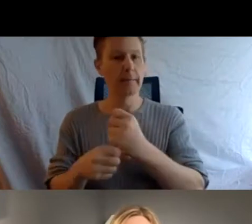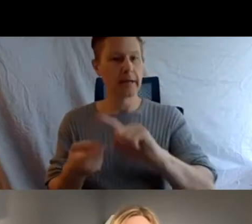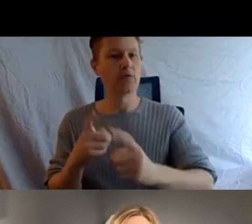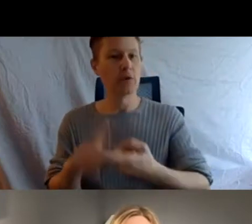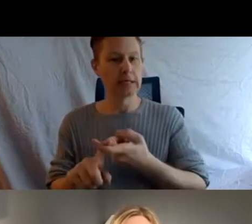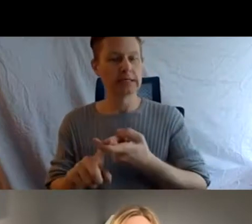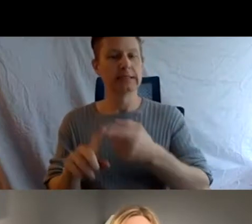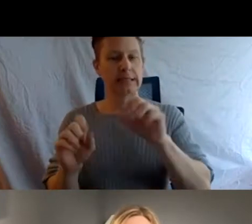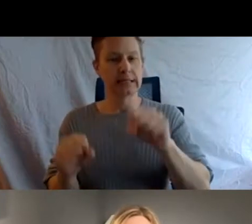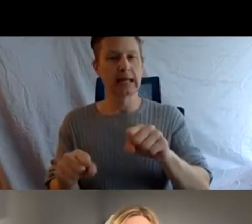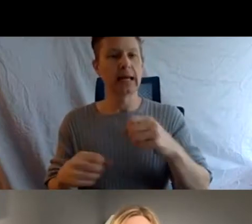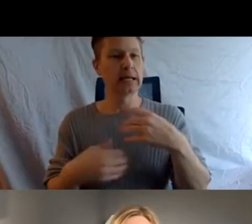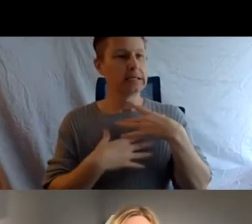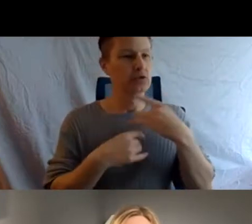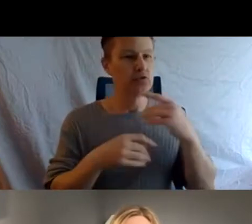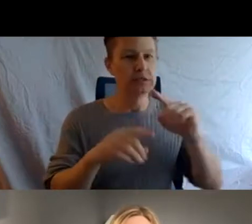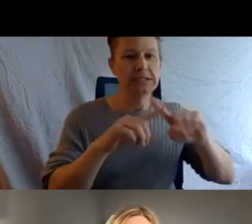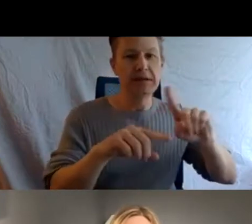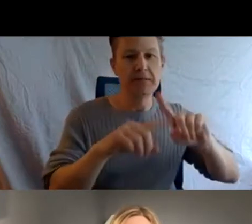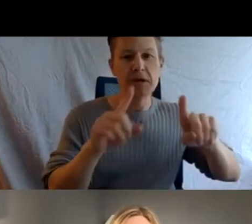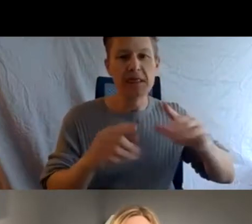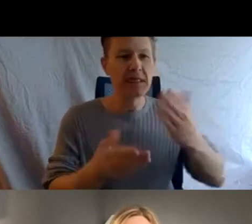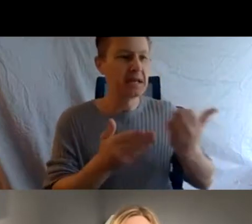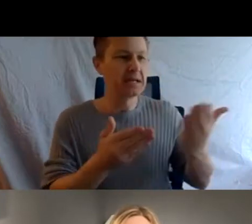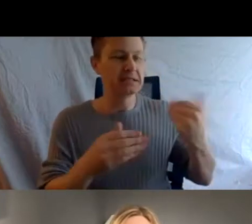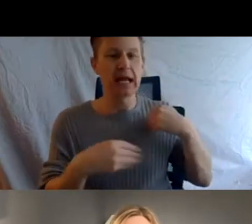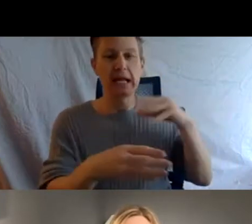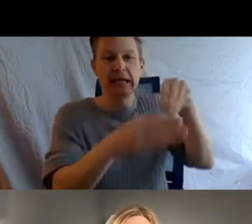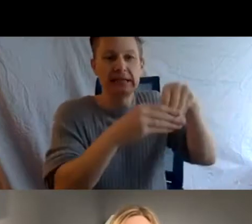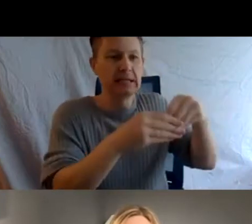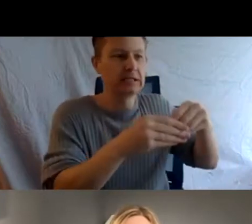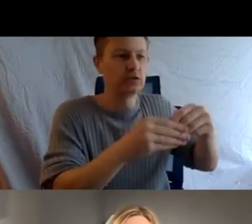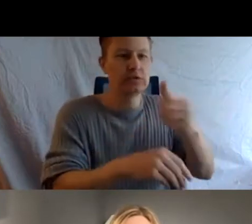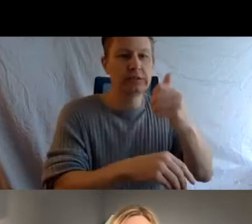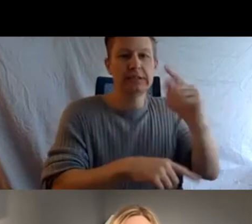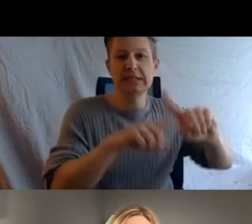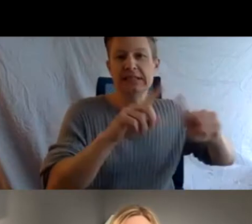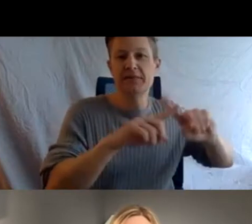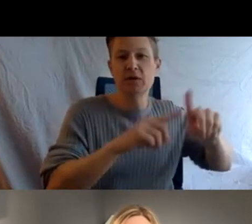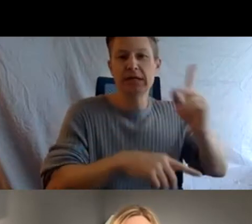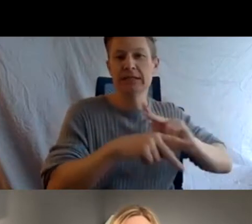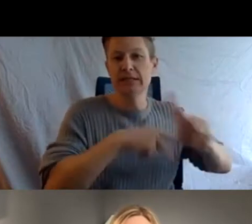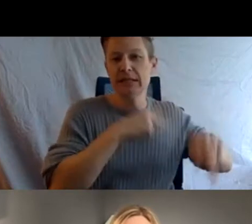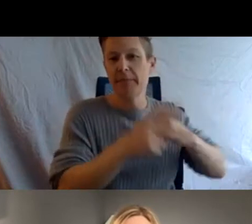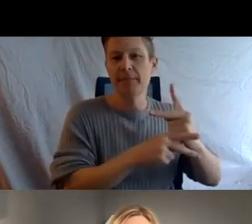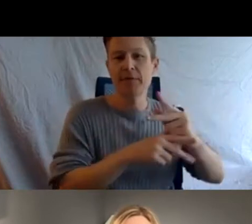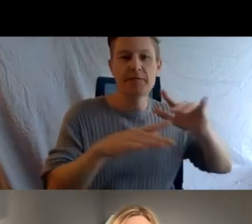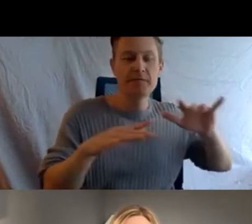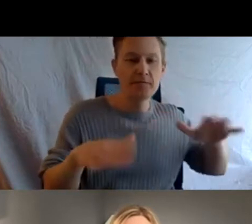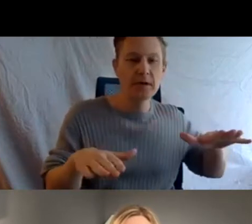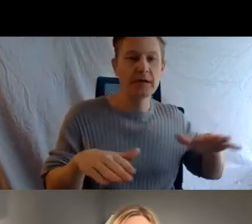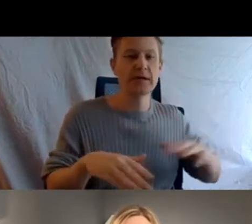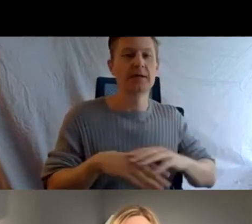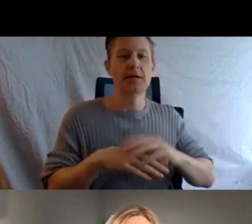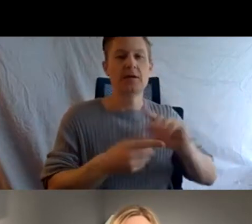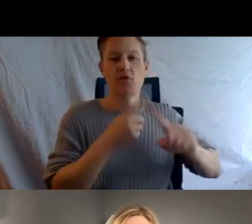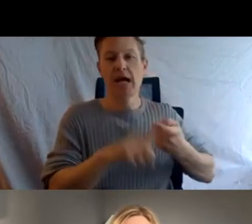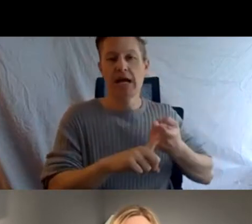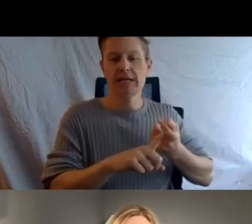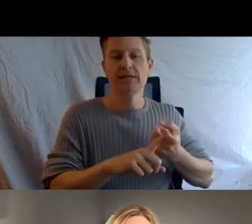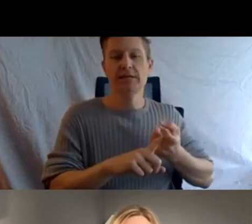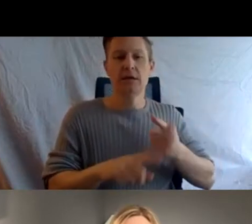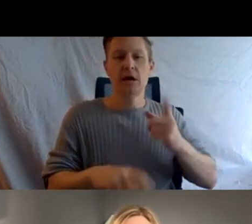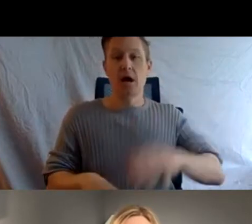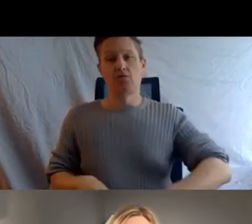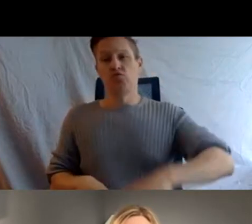other interests, and I can engage with other friends. And I think that's something that's so important that I myself did not have growing up. So